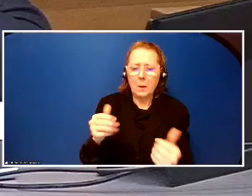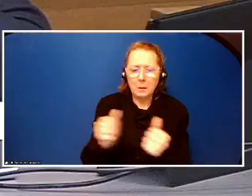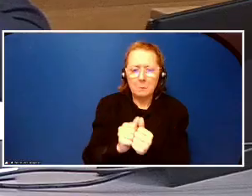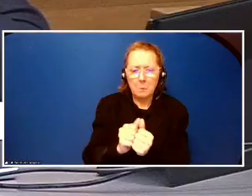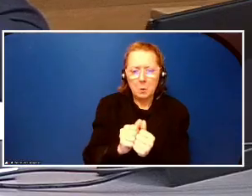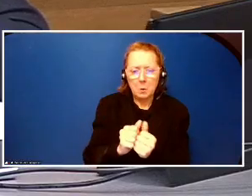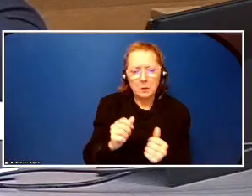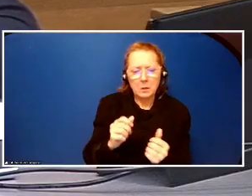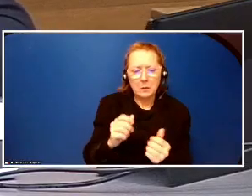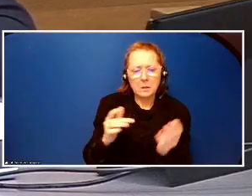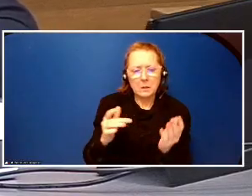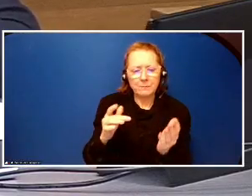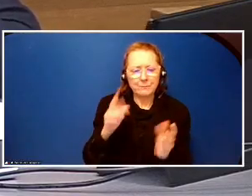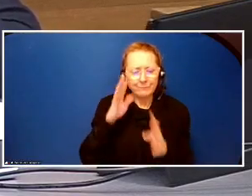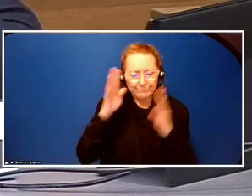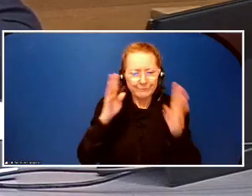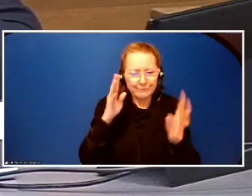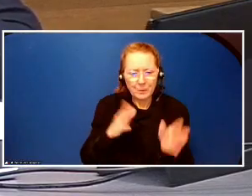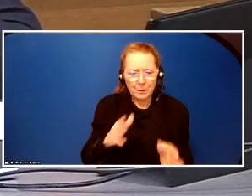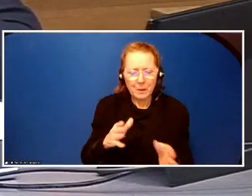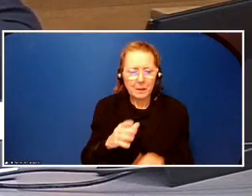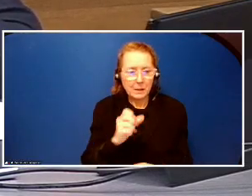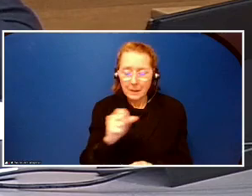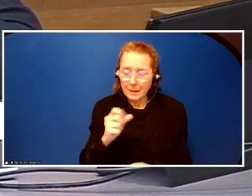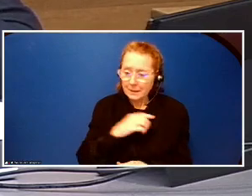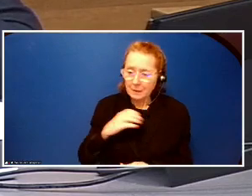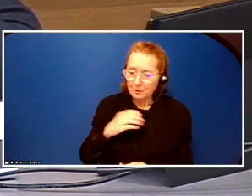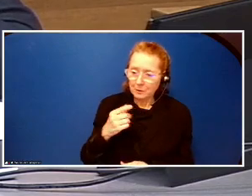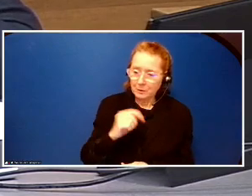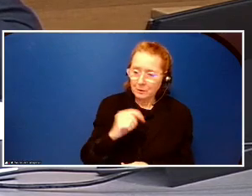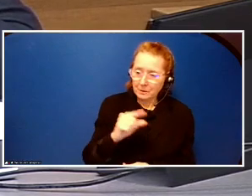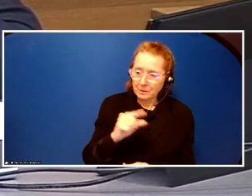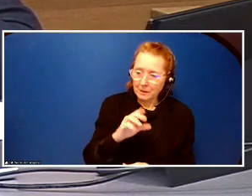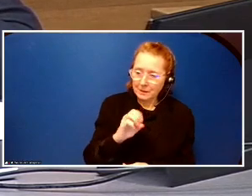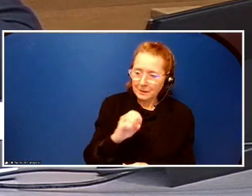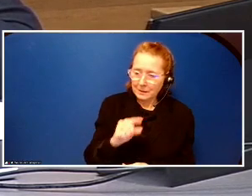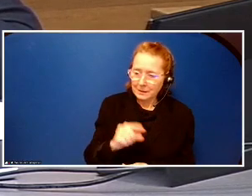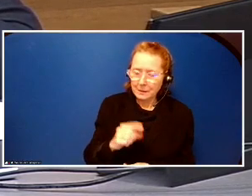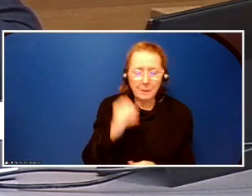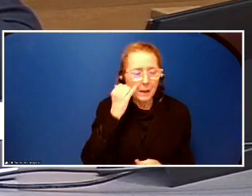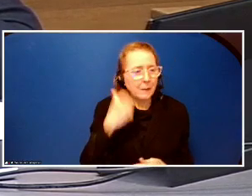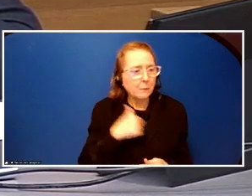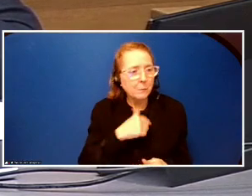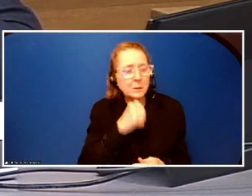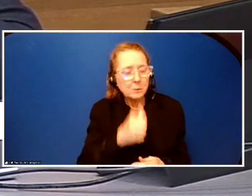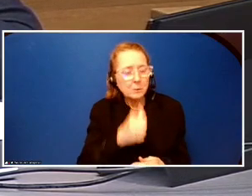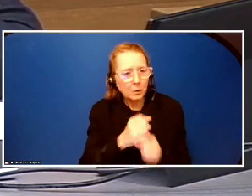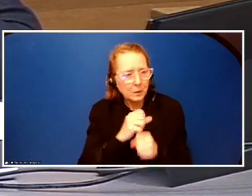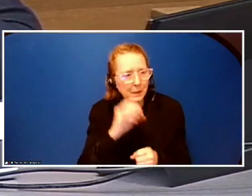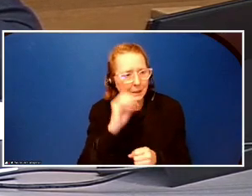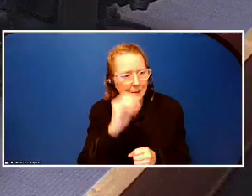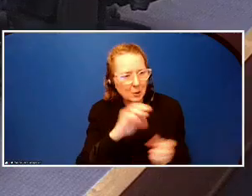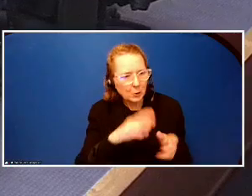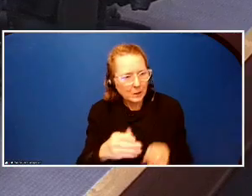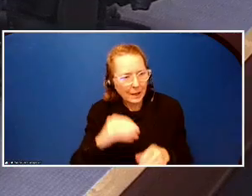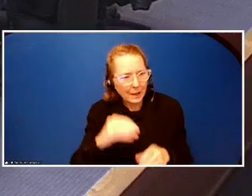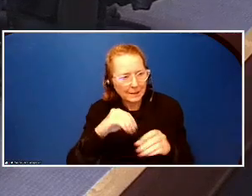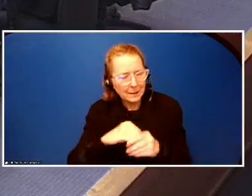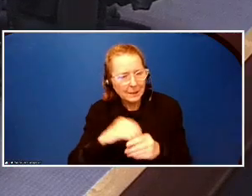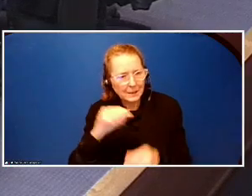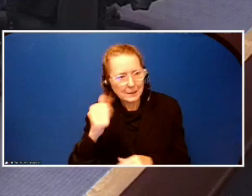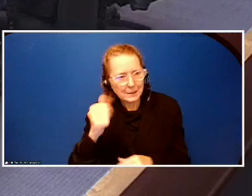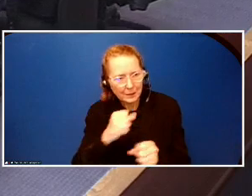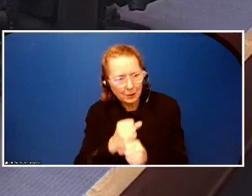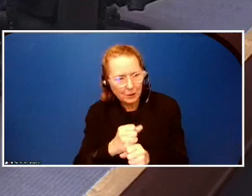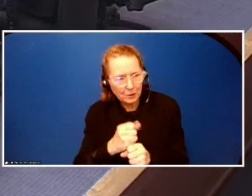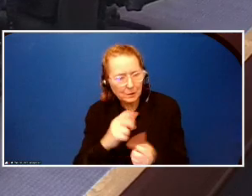Yes, Councilor Gonzalez. But if we don't get zero deaths in 10 years, did we fail? That's, you know, to